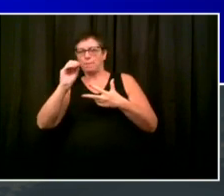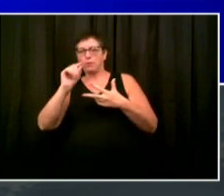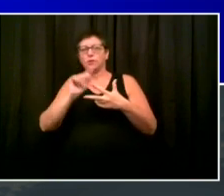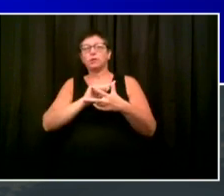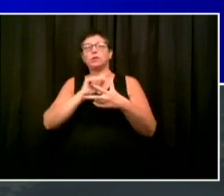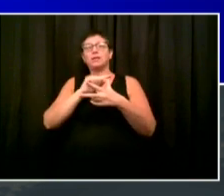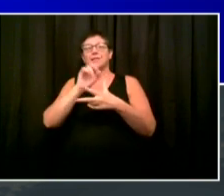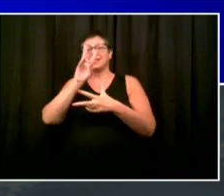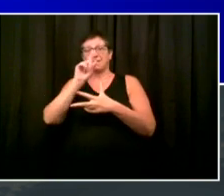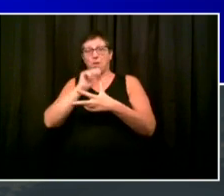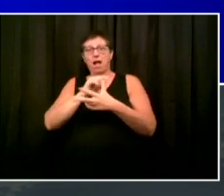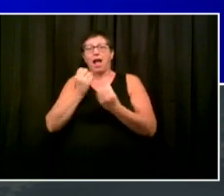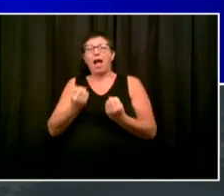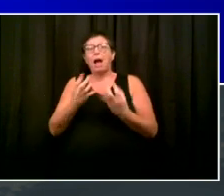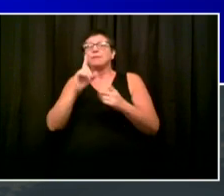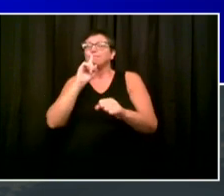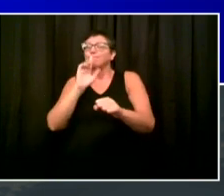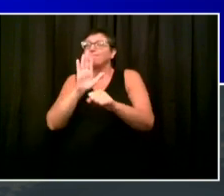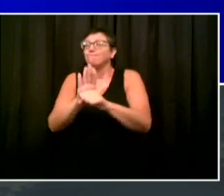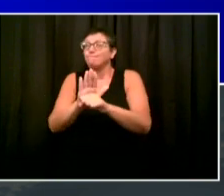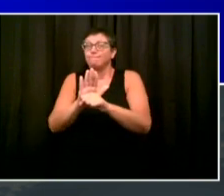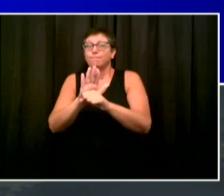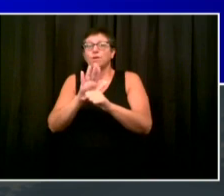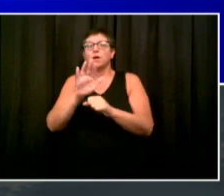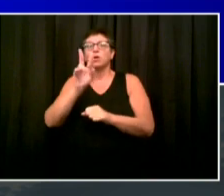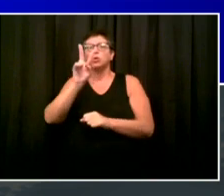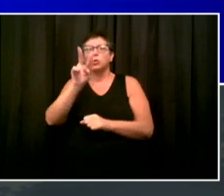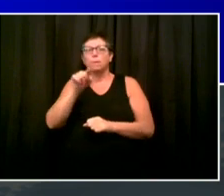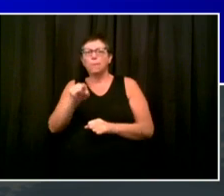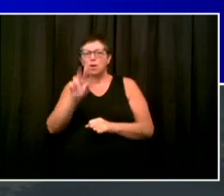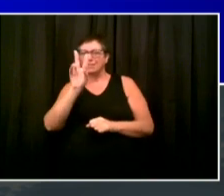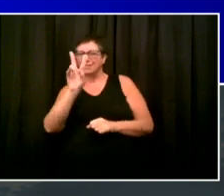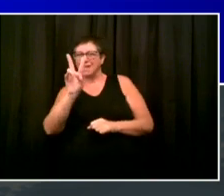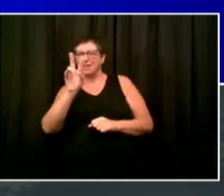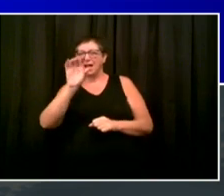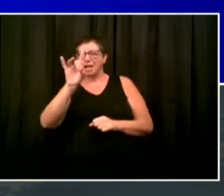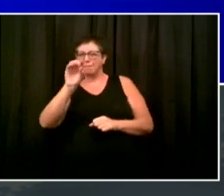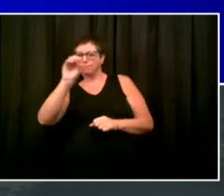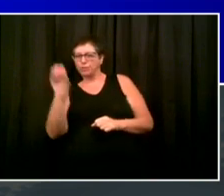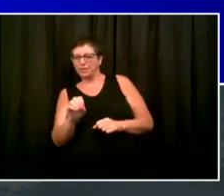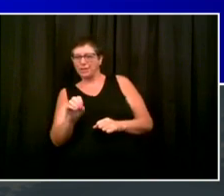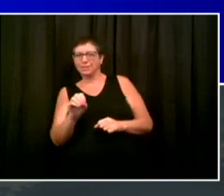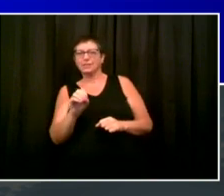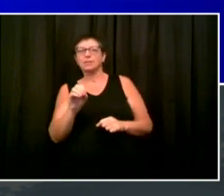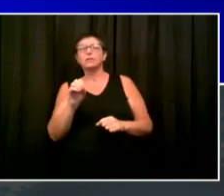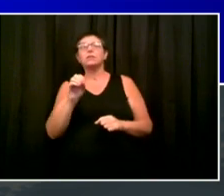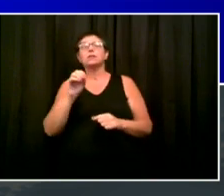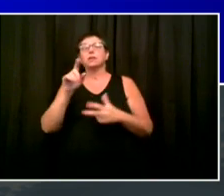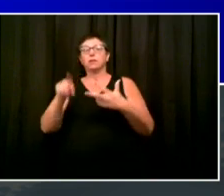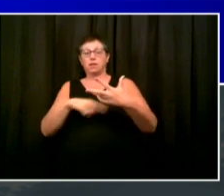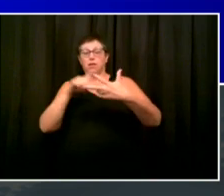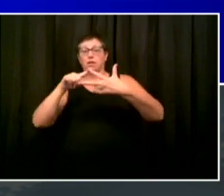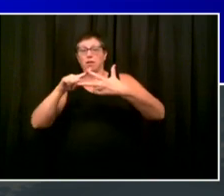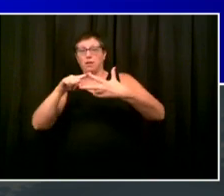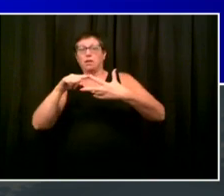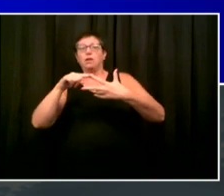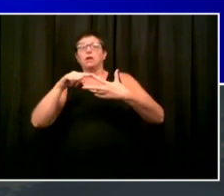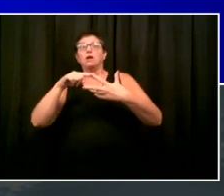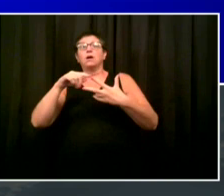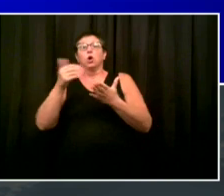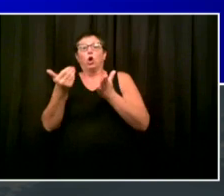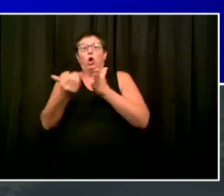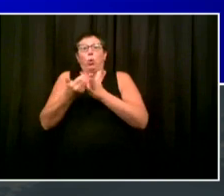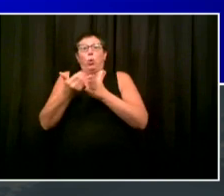for COVID-19 among those patients, only 2.78%. Number two, new reported